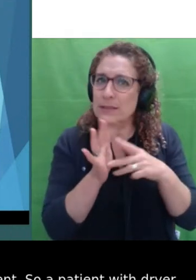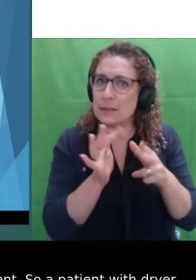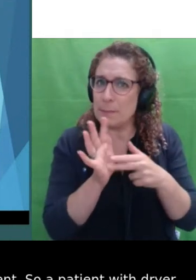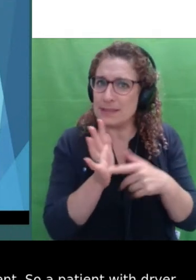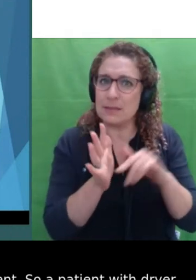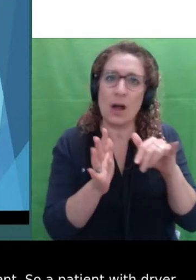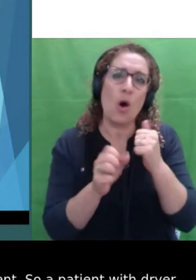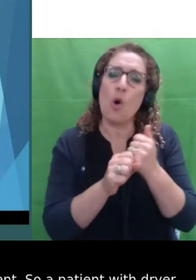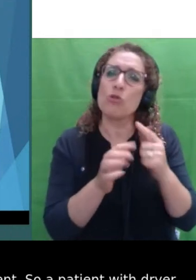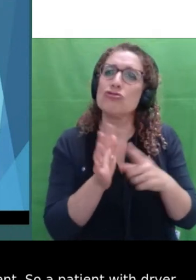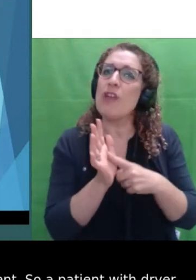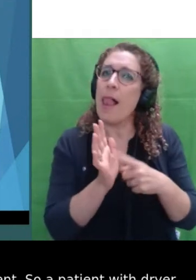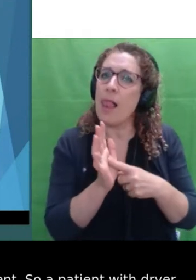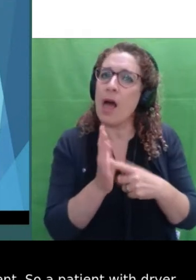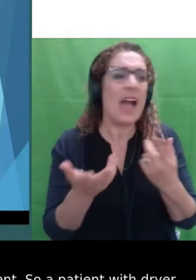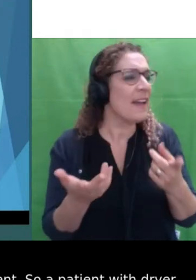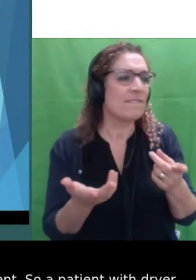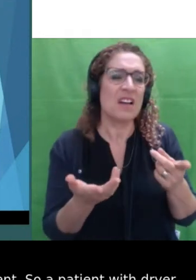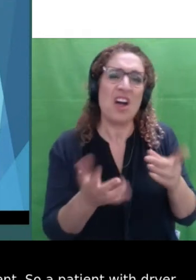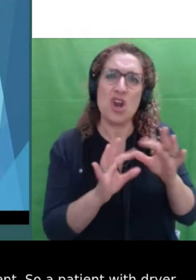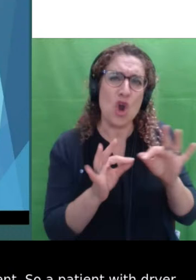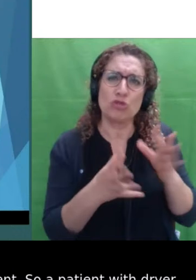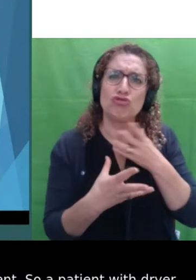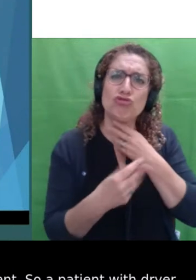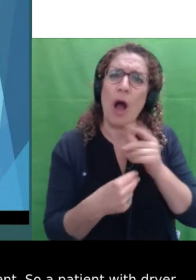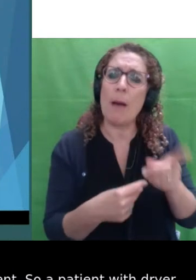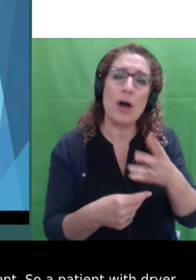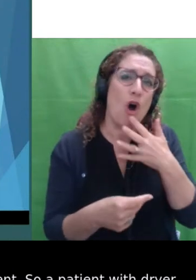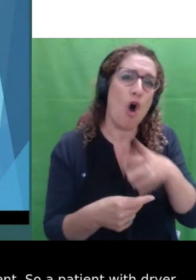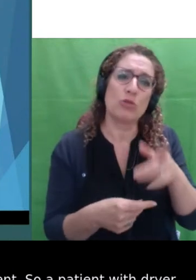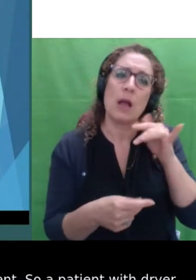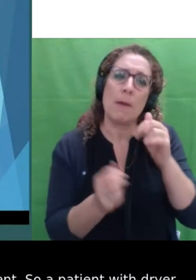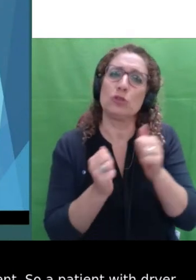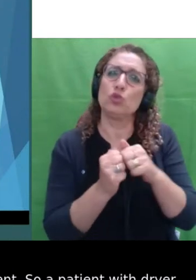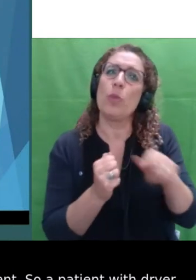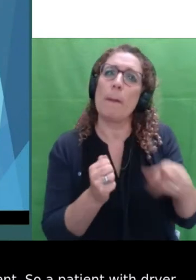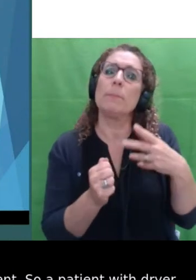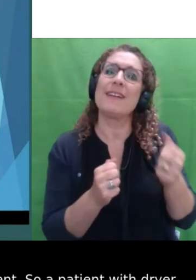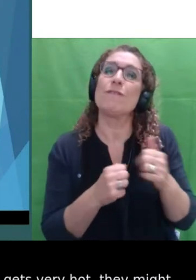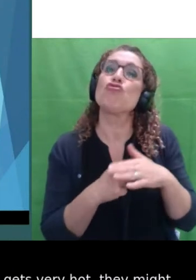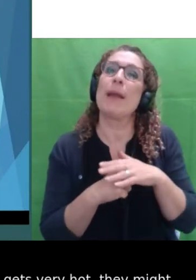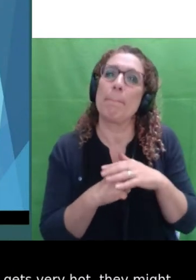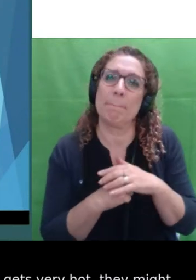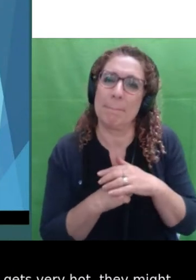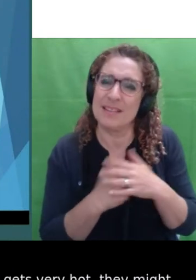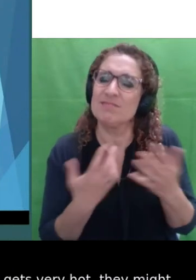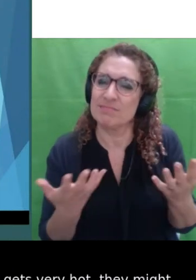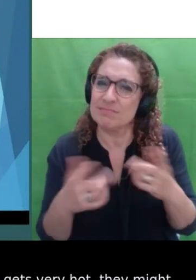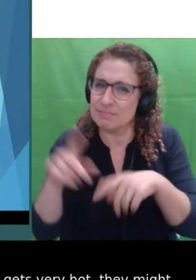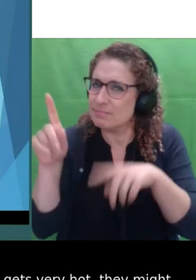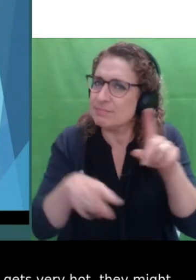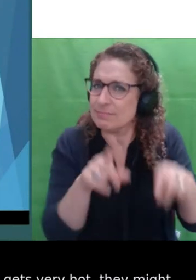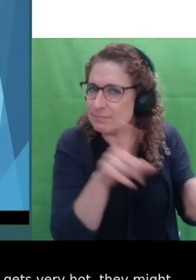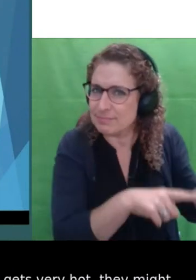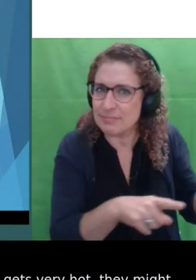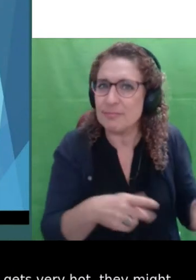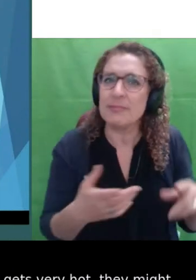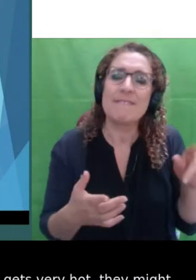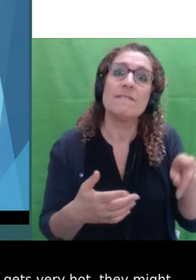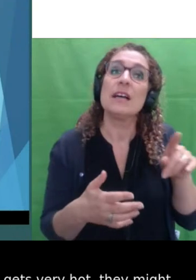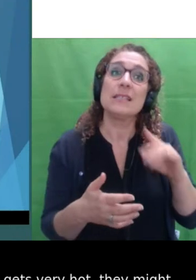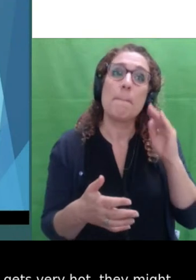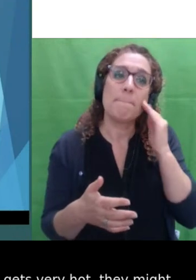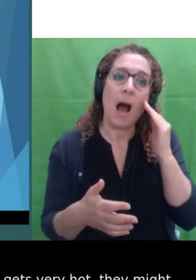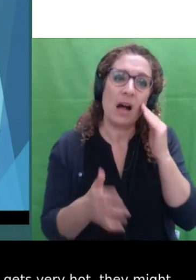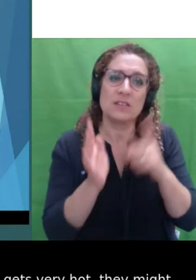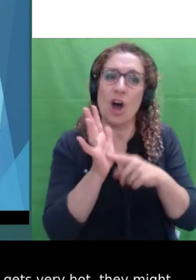with less dry skin who gets very hot they might be better with a cream if it's sort of mild eczema lotion might